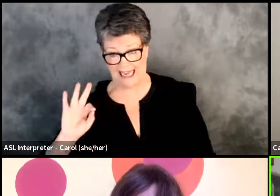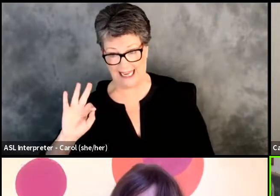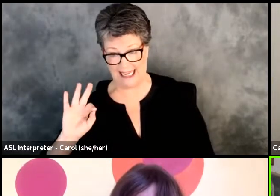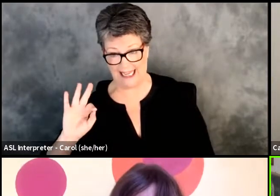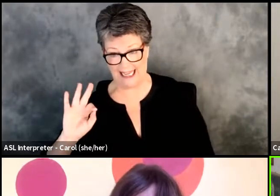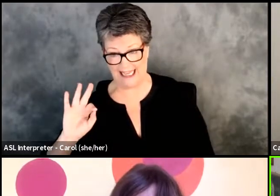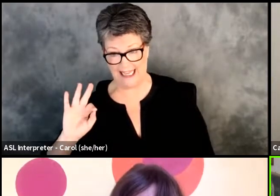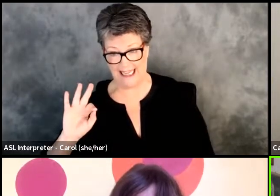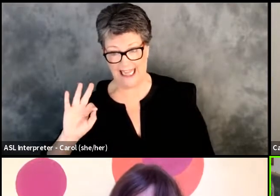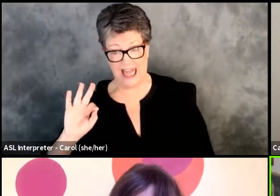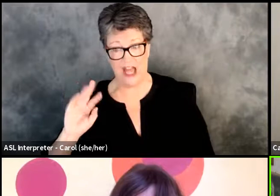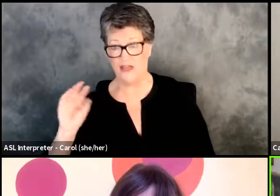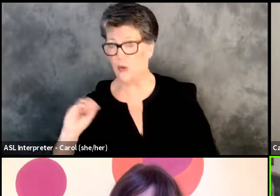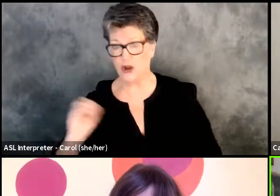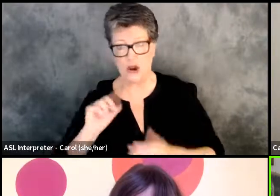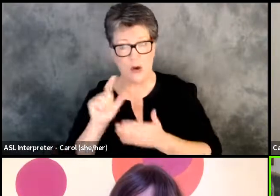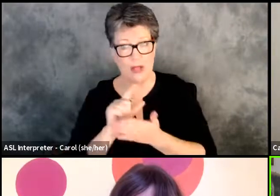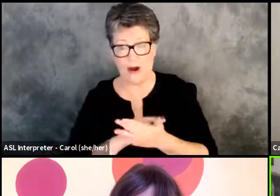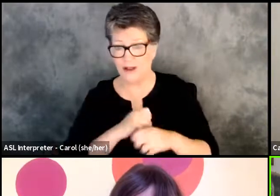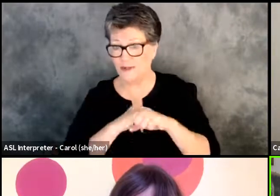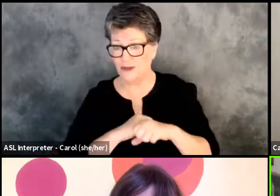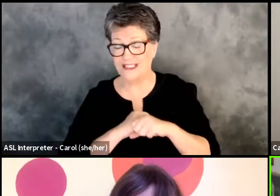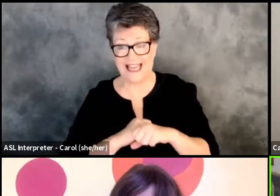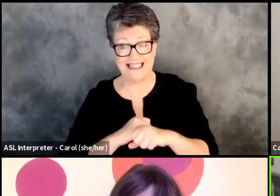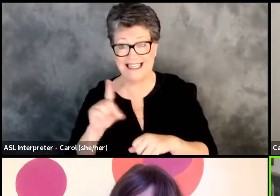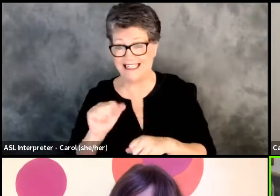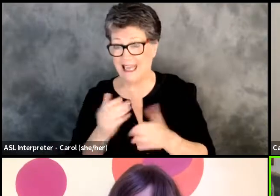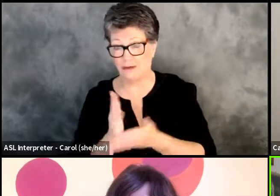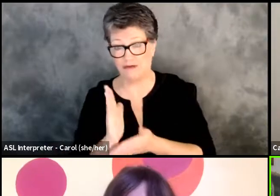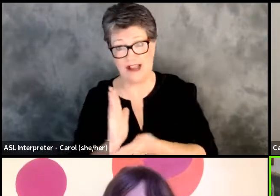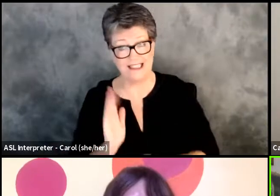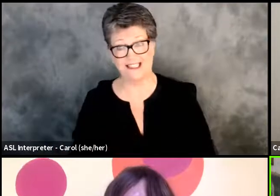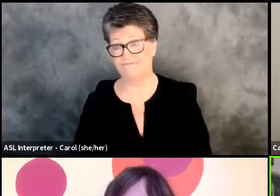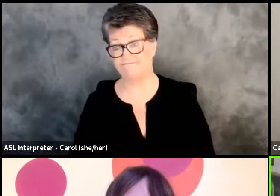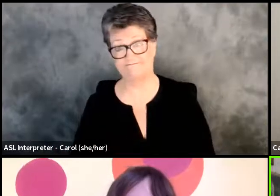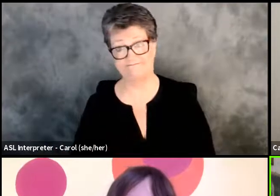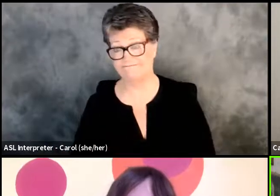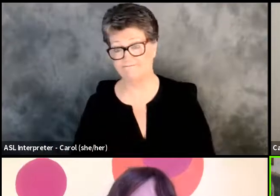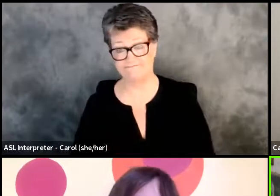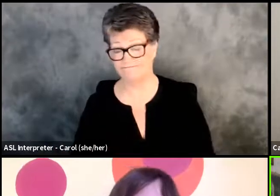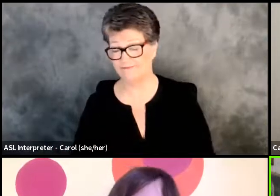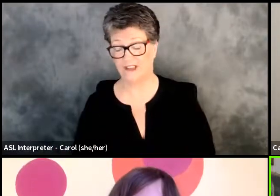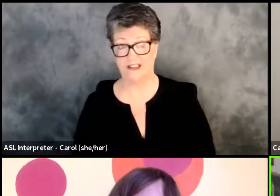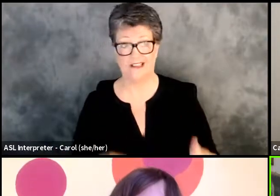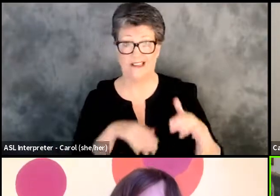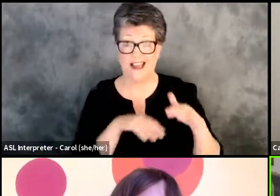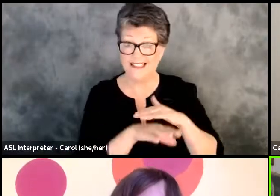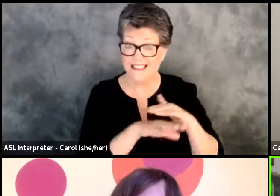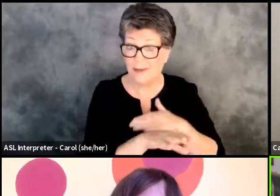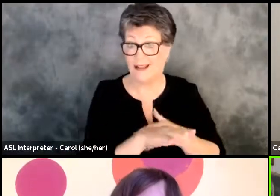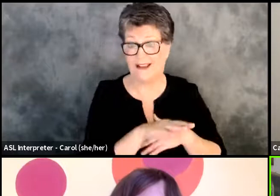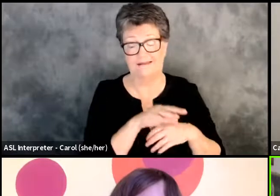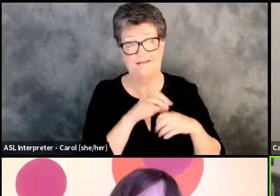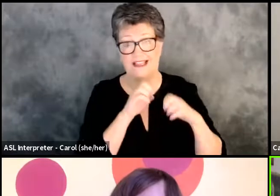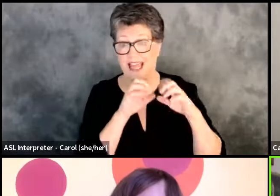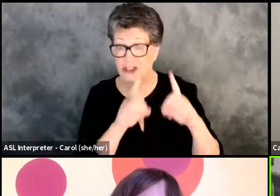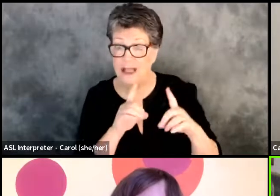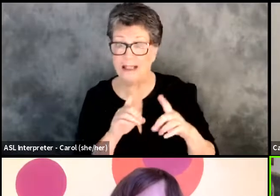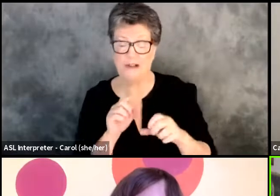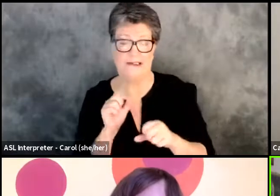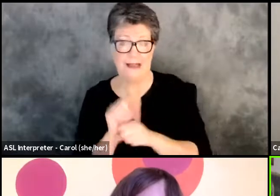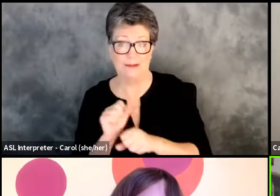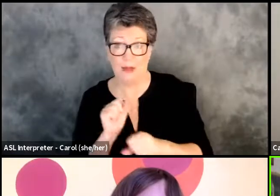There were no laws protecting the rights of disabled people on accessibility, on education, on